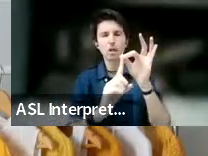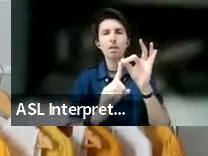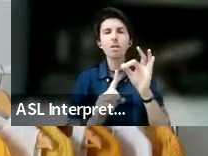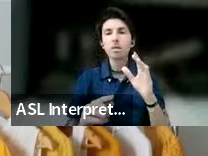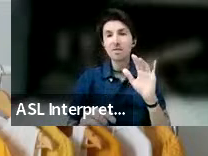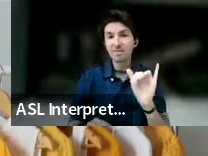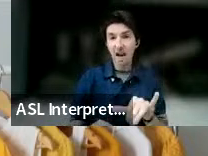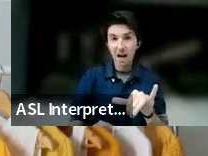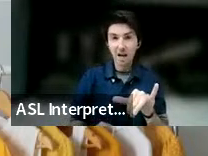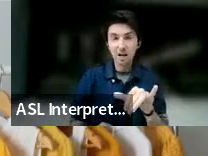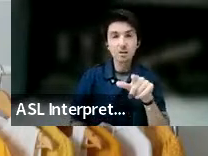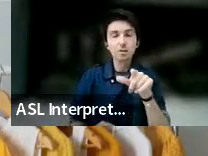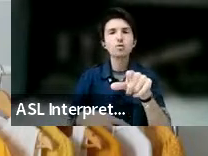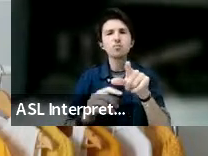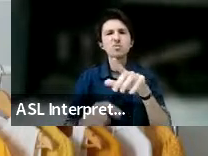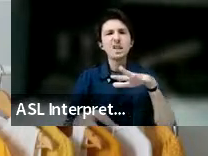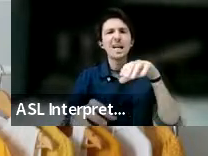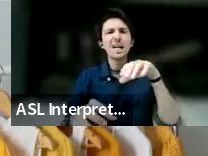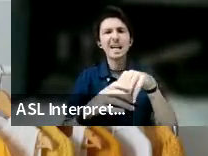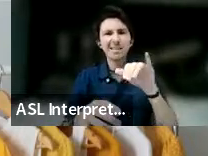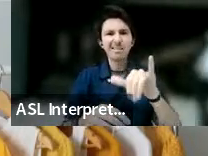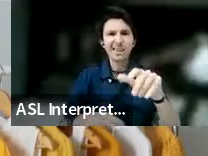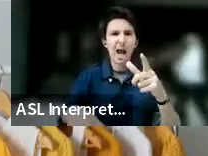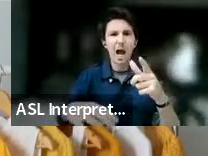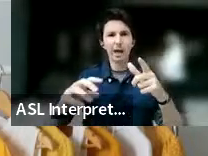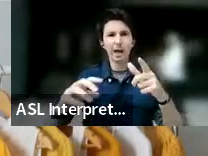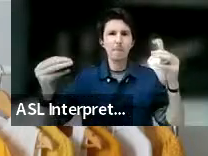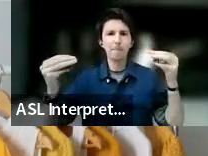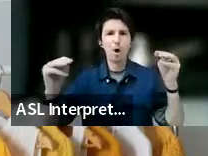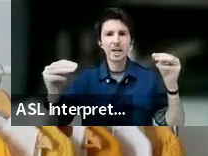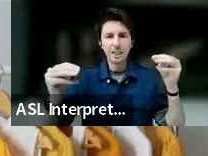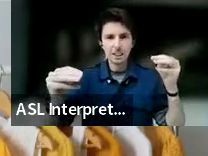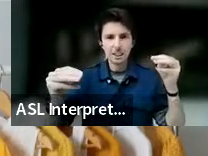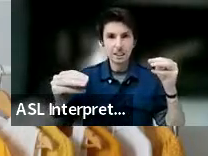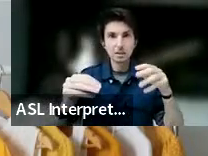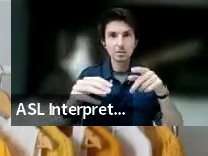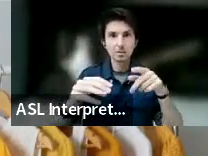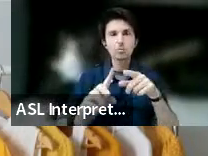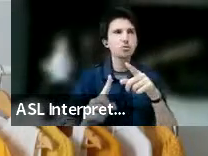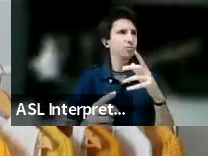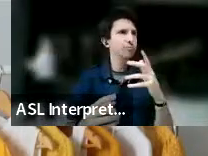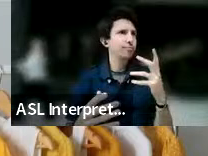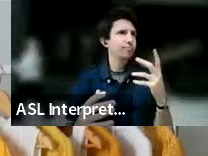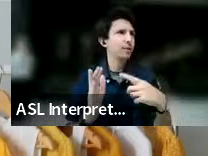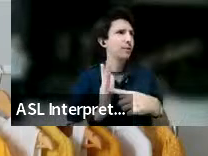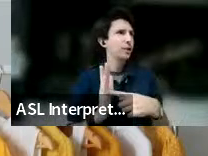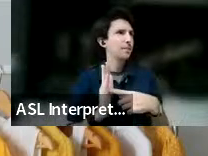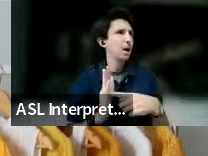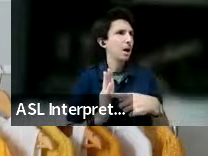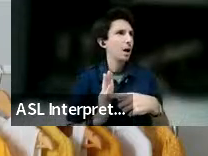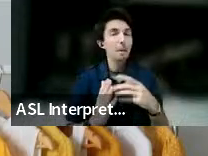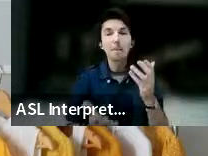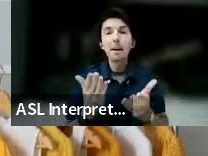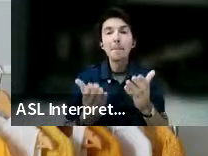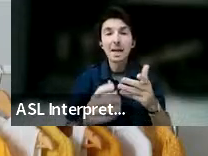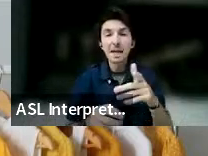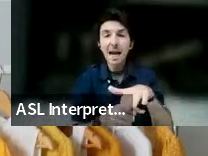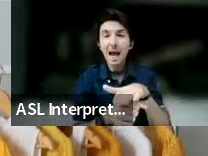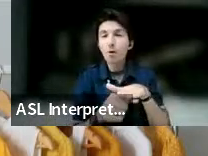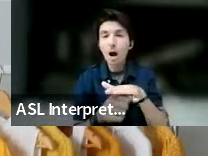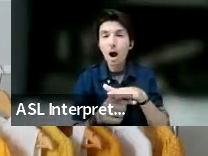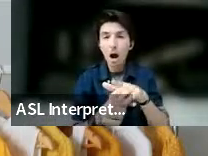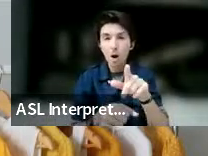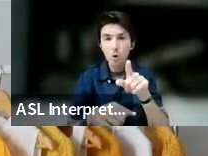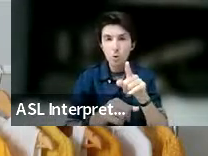in a market where, let's say, you're taking public transportation, you are not required to do that. That